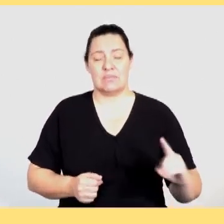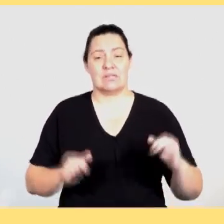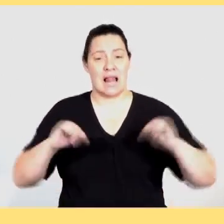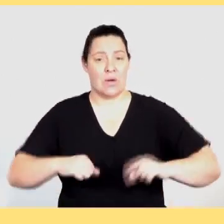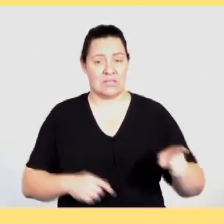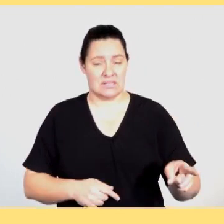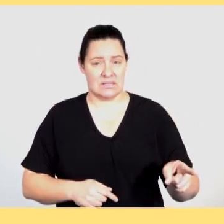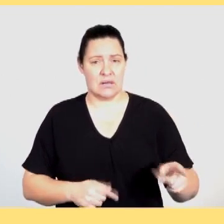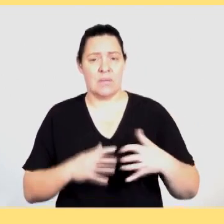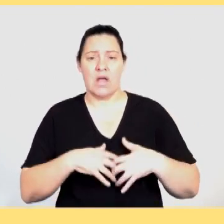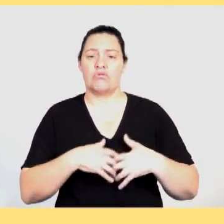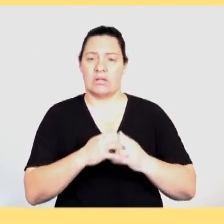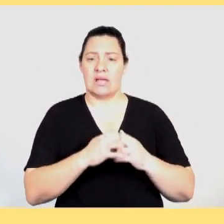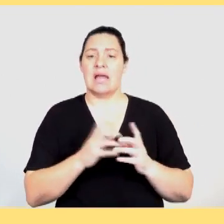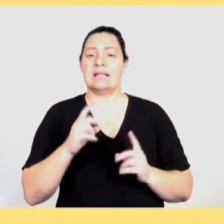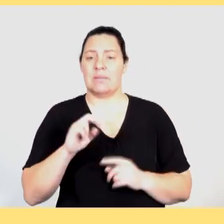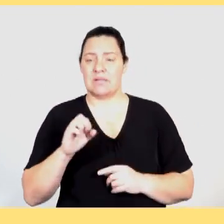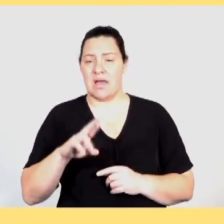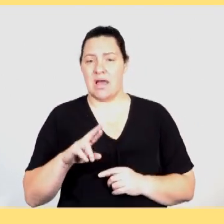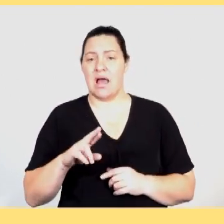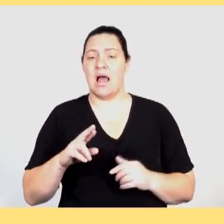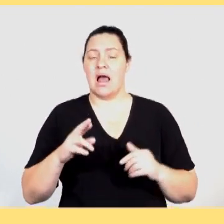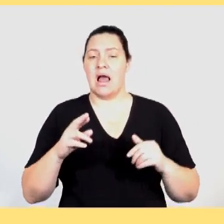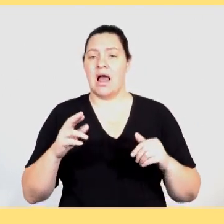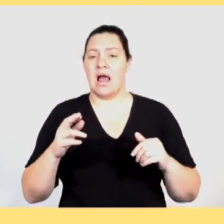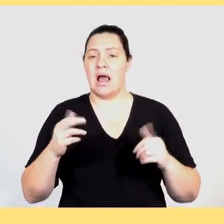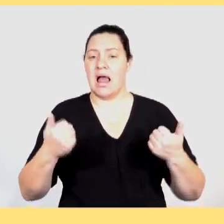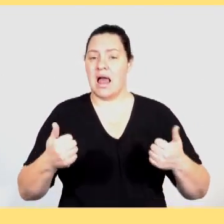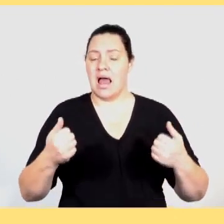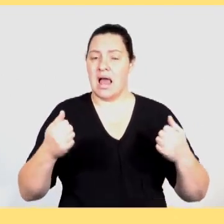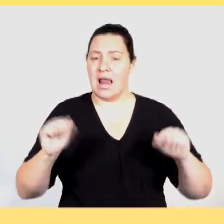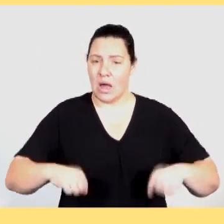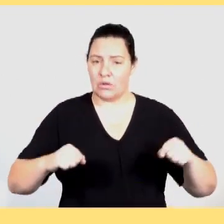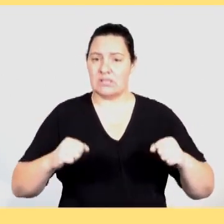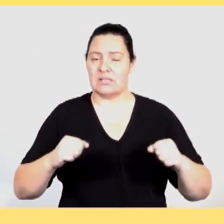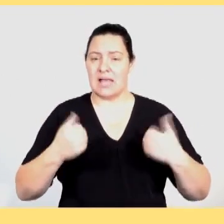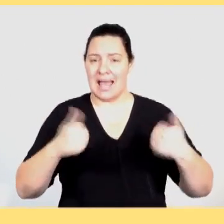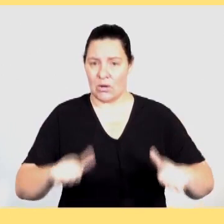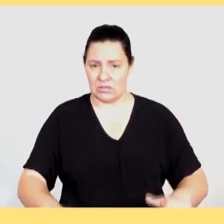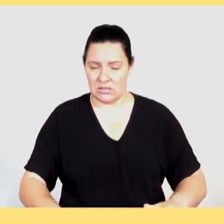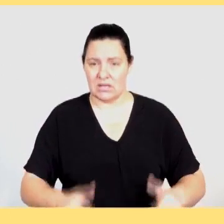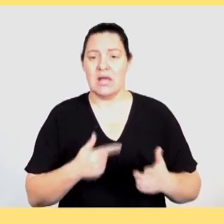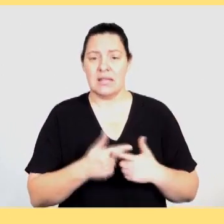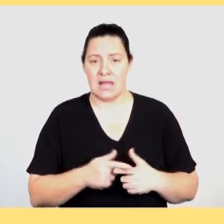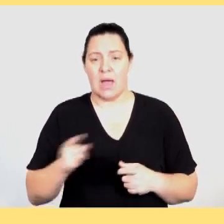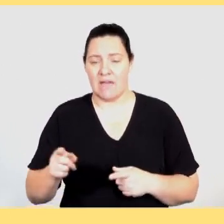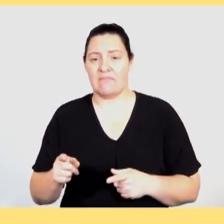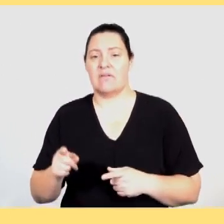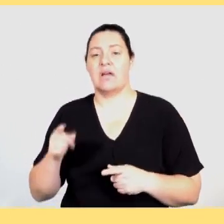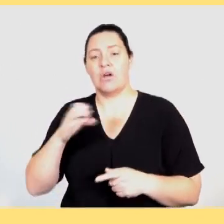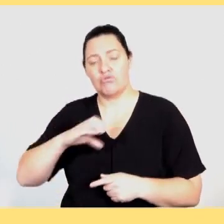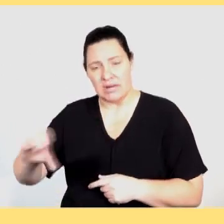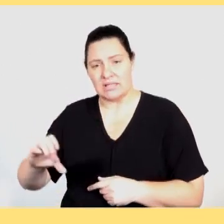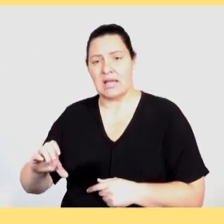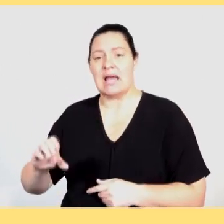debtors allowances. In other words, we'll create a debtors allowances account, and then we'll credit what we call the debtors